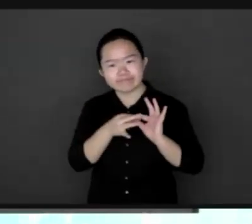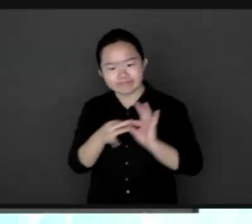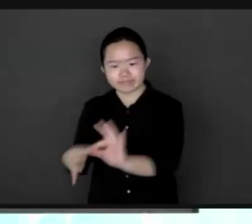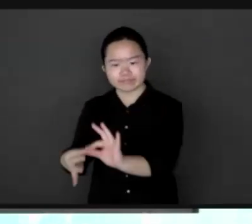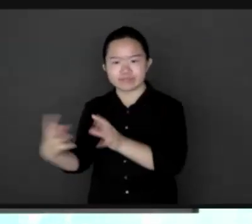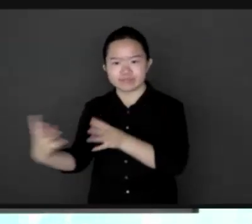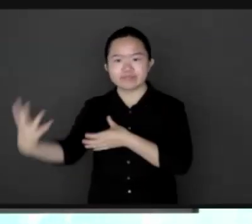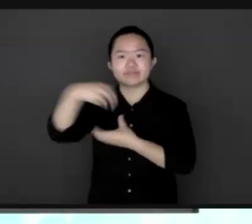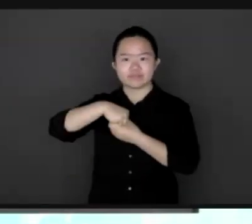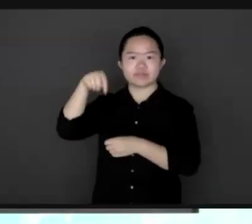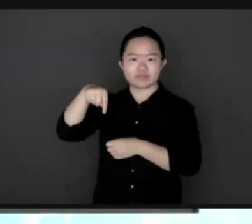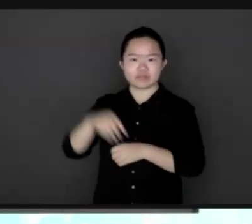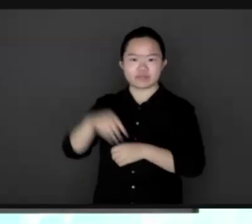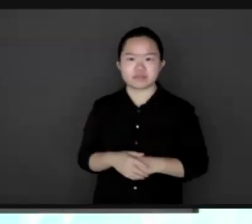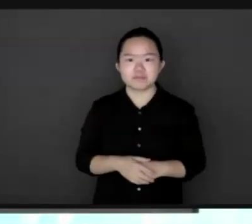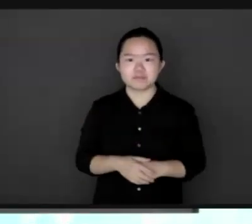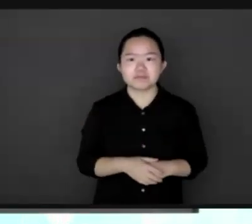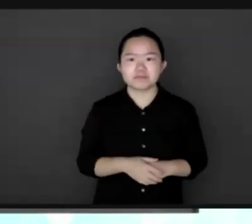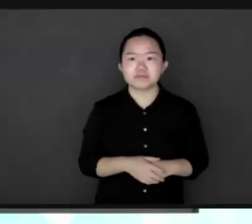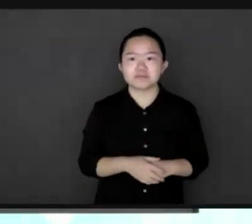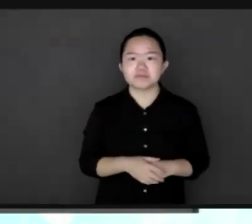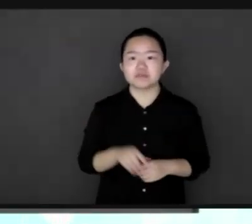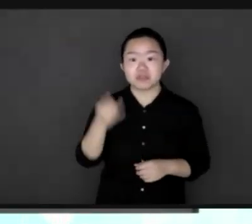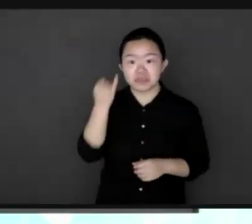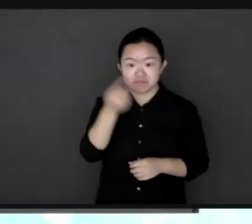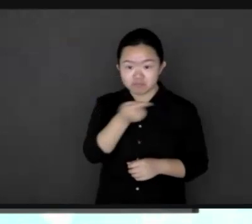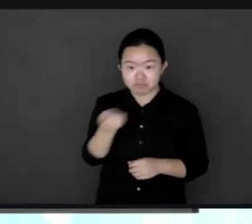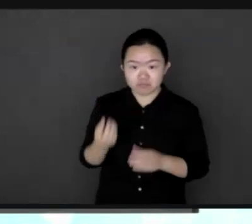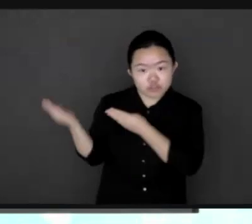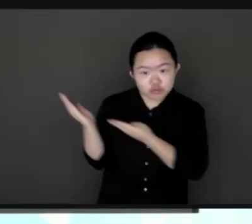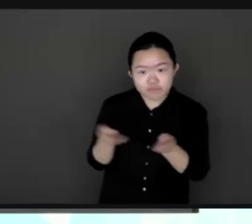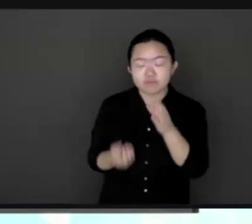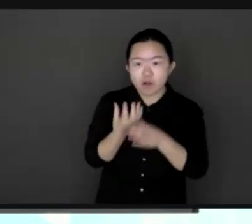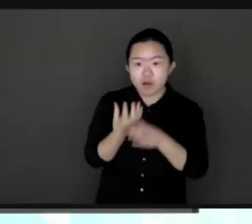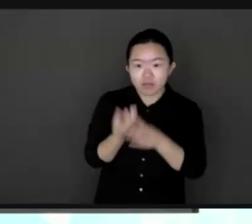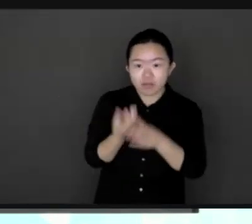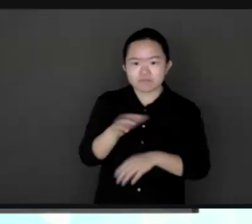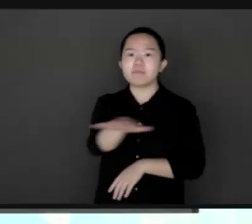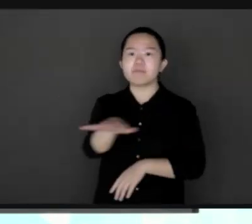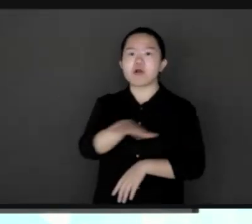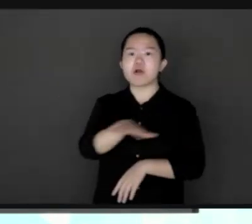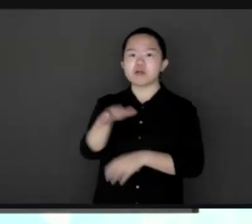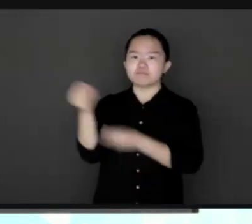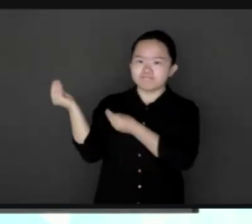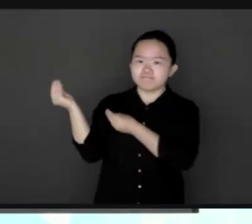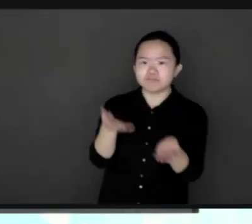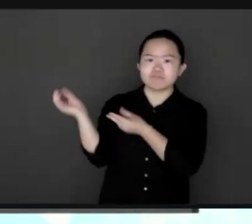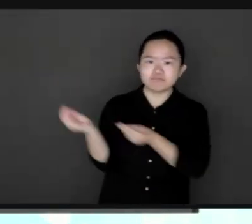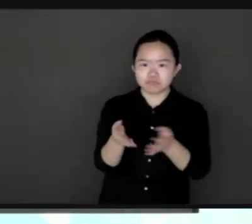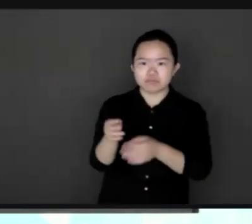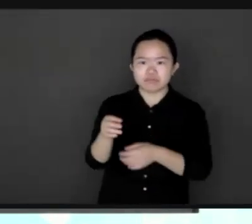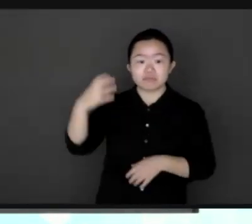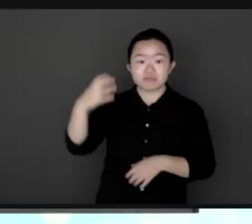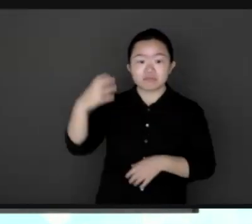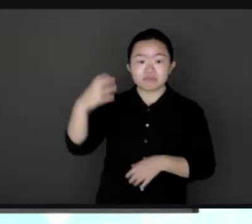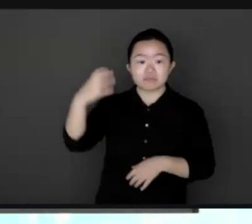covered. But it's only certain products and services. That's a long list of things, including bank services and e-commerce and